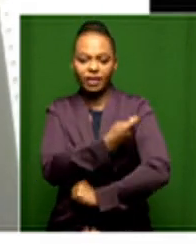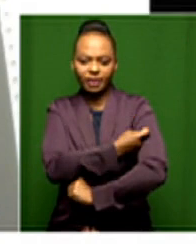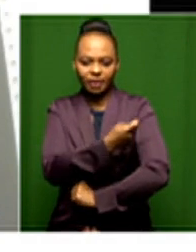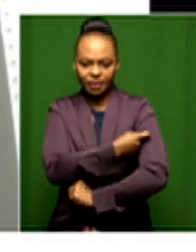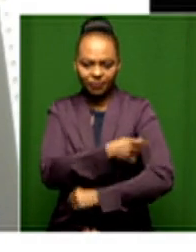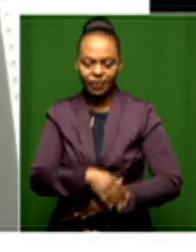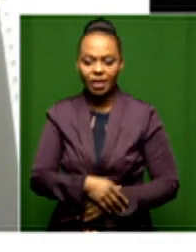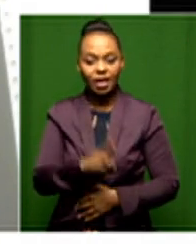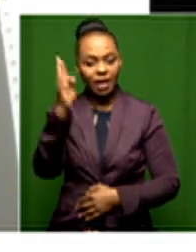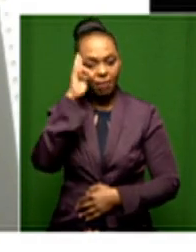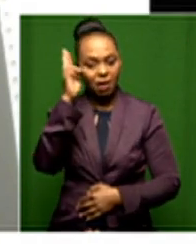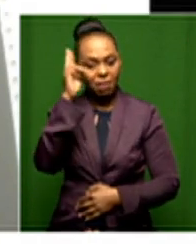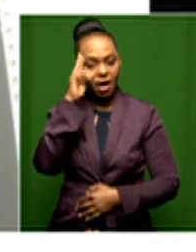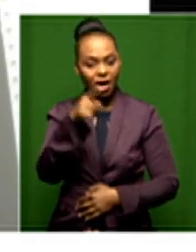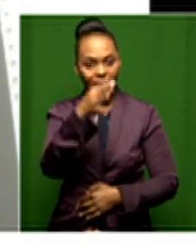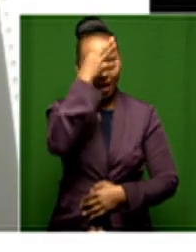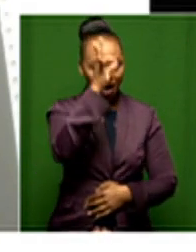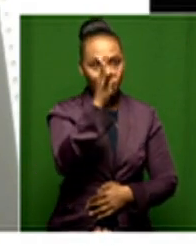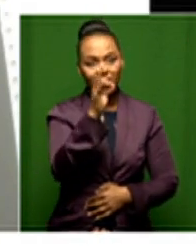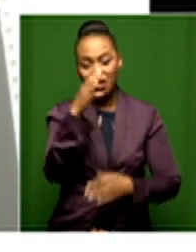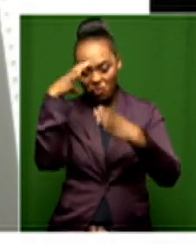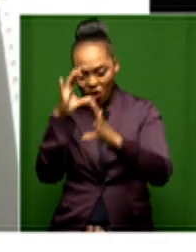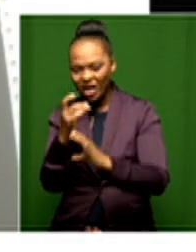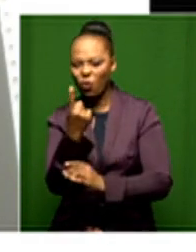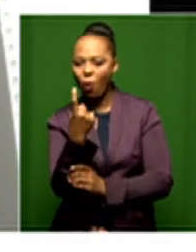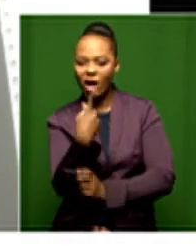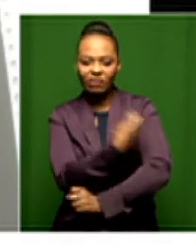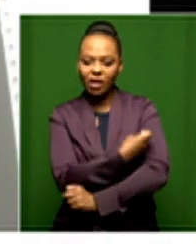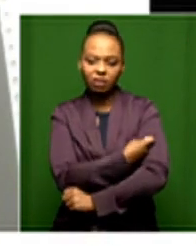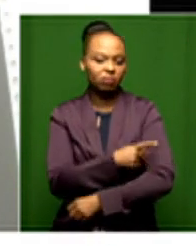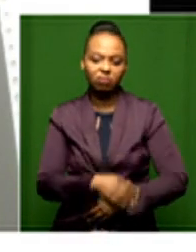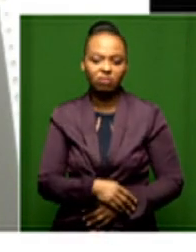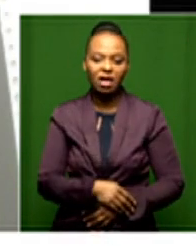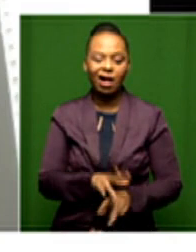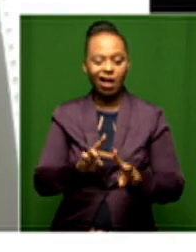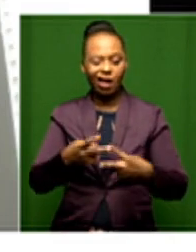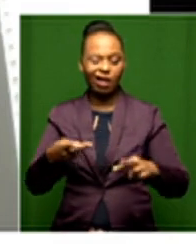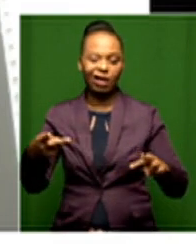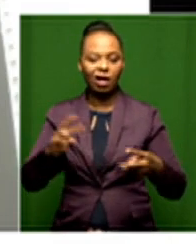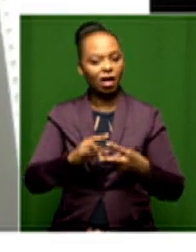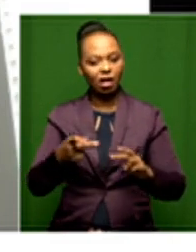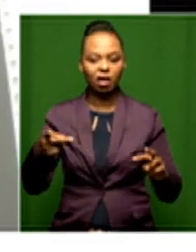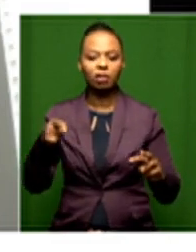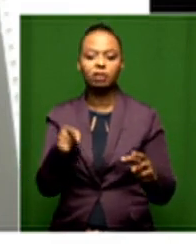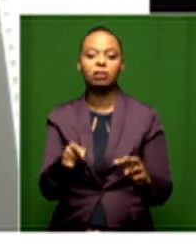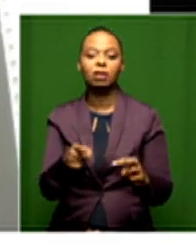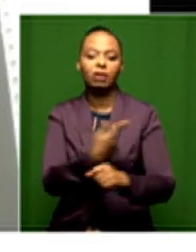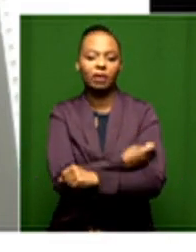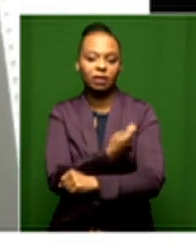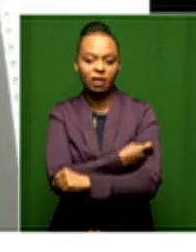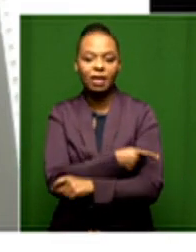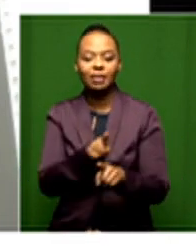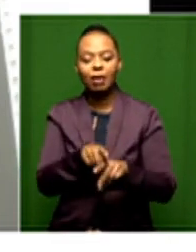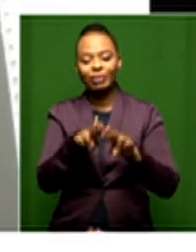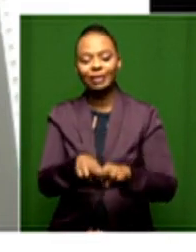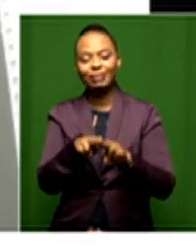only one vaccine that the government is looking at. So there is a range, but possibly these are acquisition prices. What we are